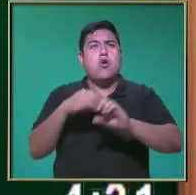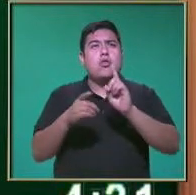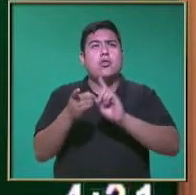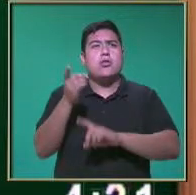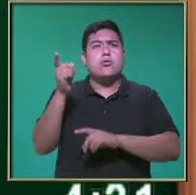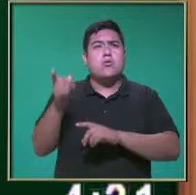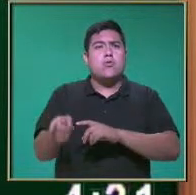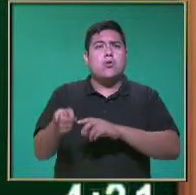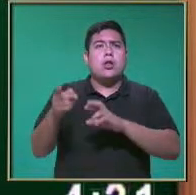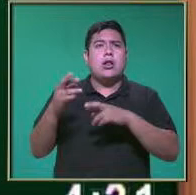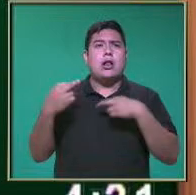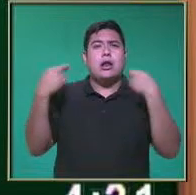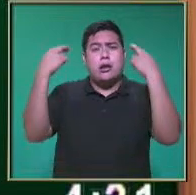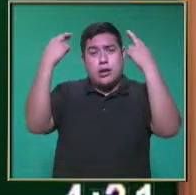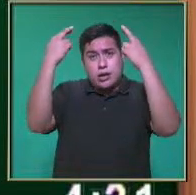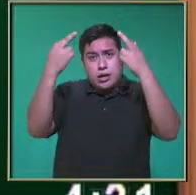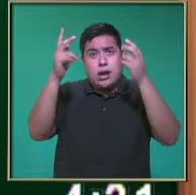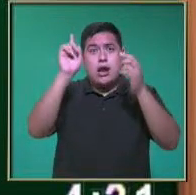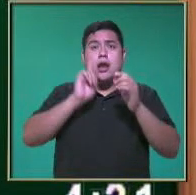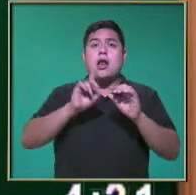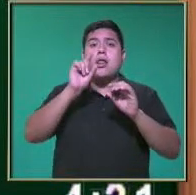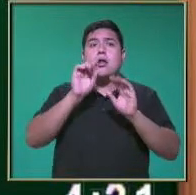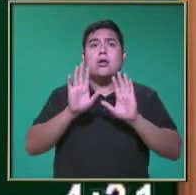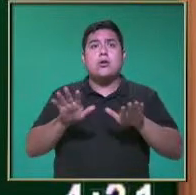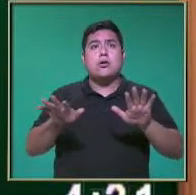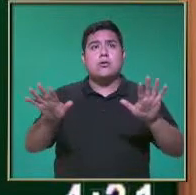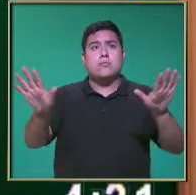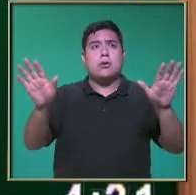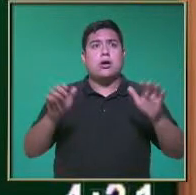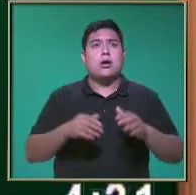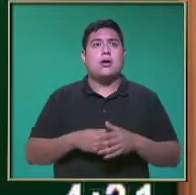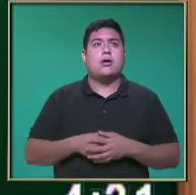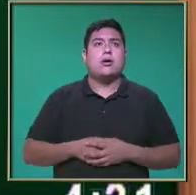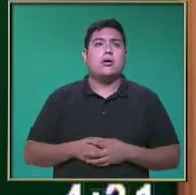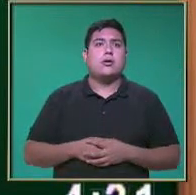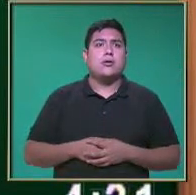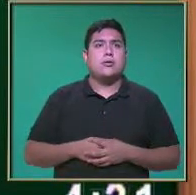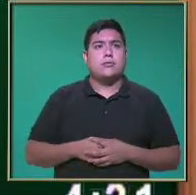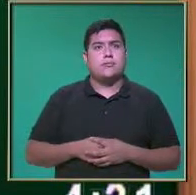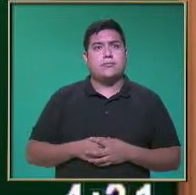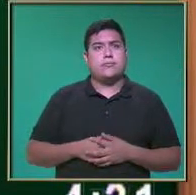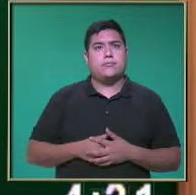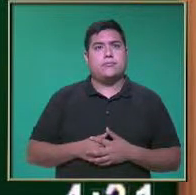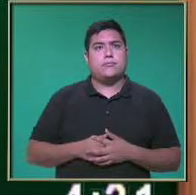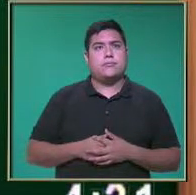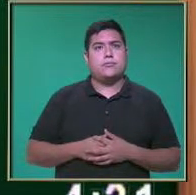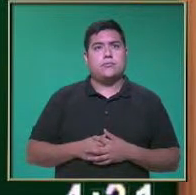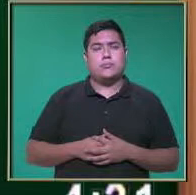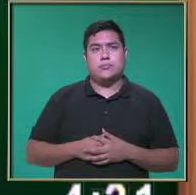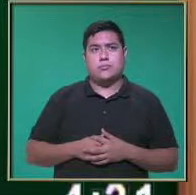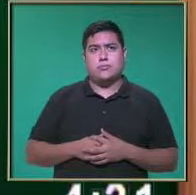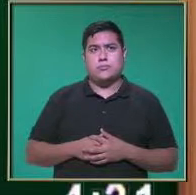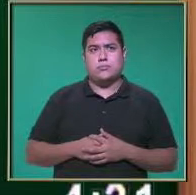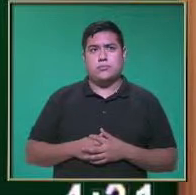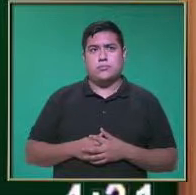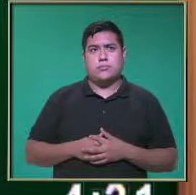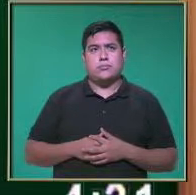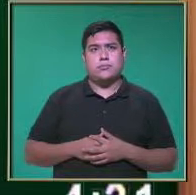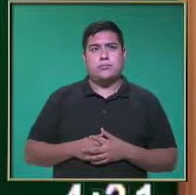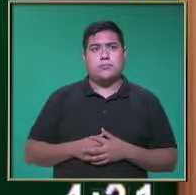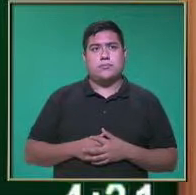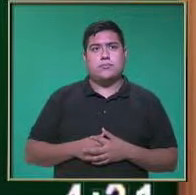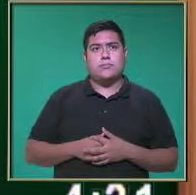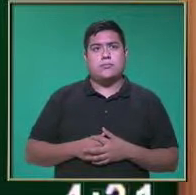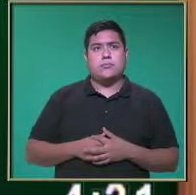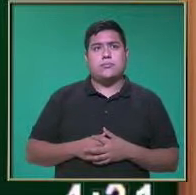birds. The crow lifted up her head and began to caw her best, but the moment she opened her mouth,